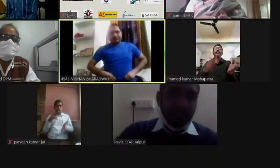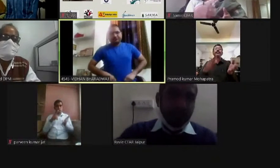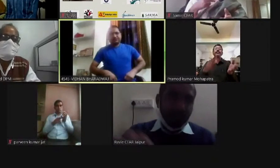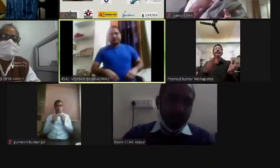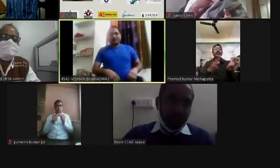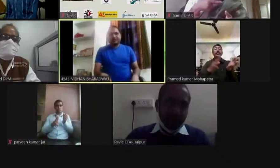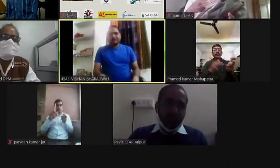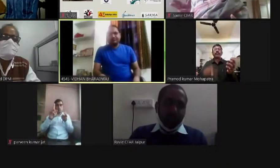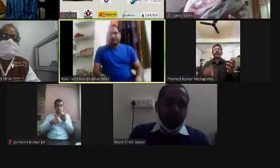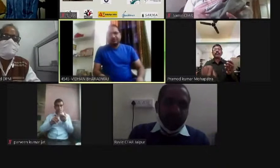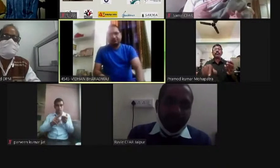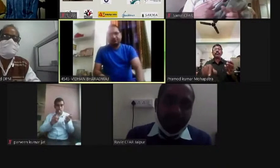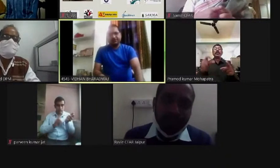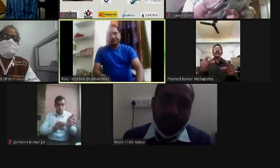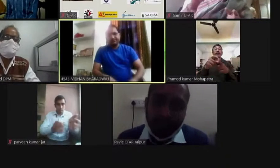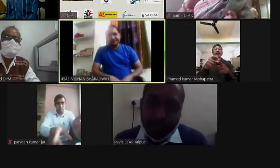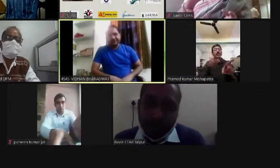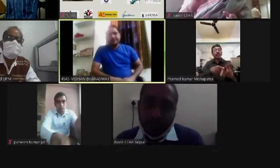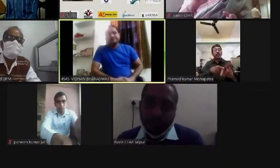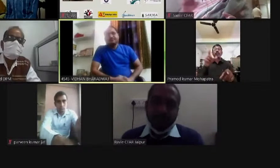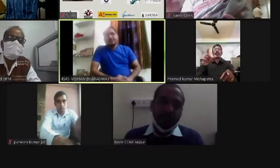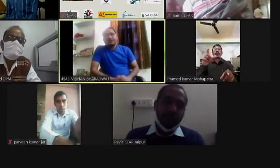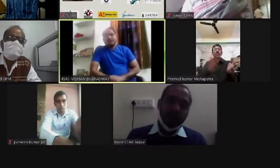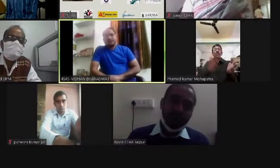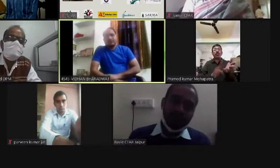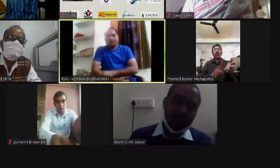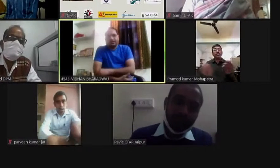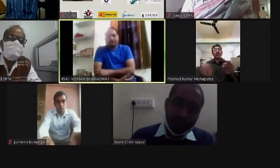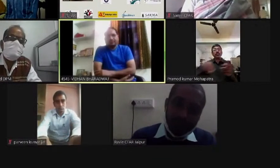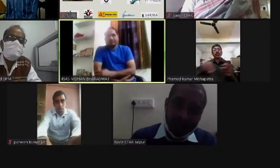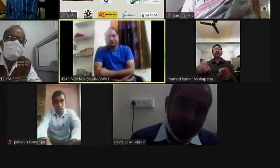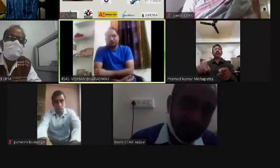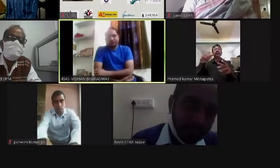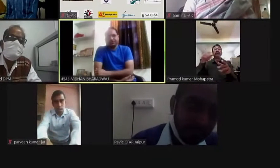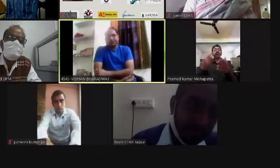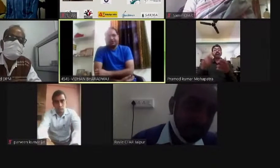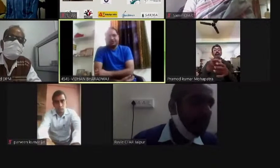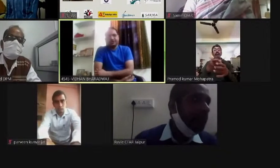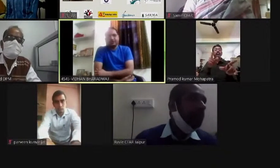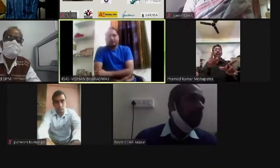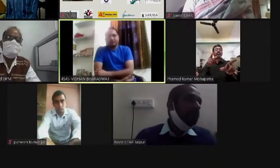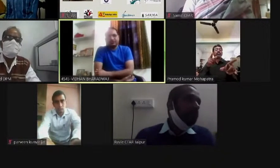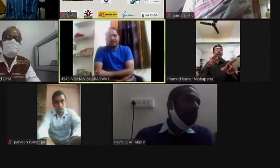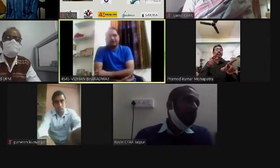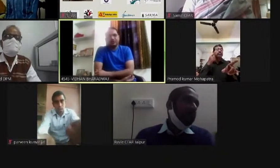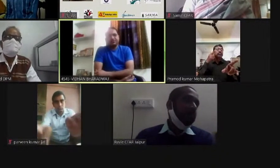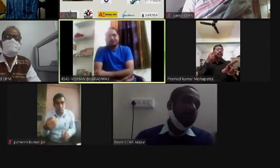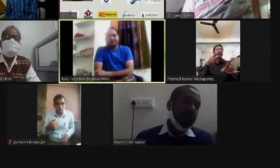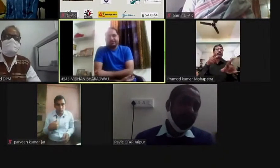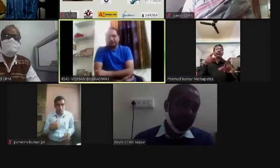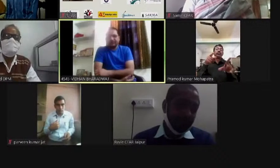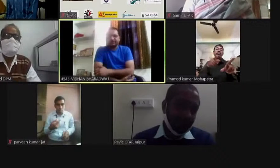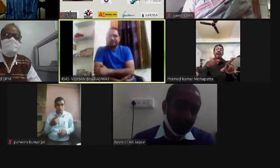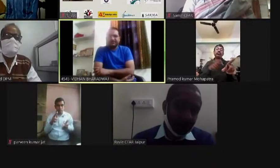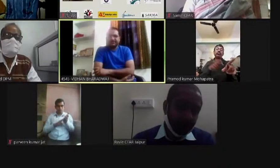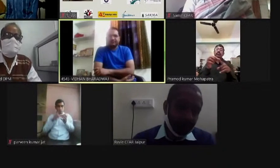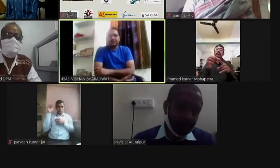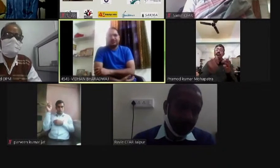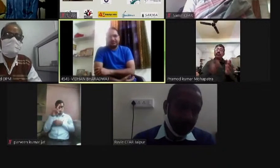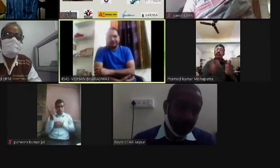everybody. I'm Naveen Bharajwal from uh, the Jaipur Nagar Nigam, and